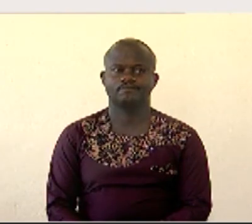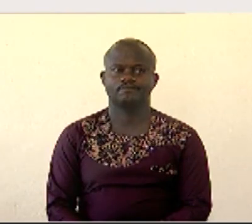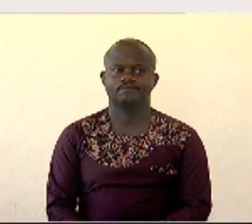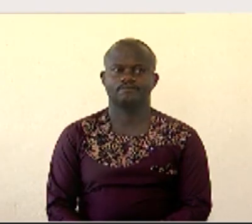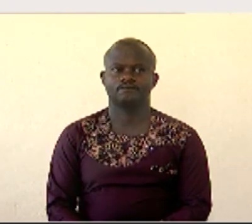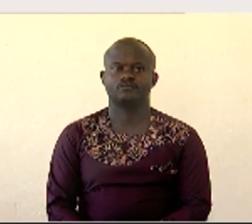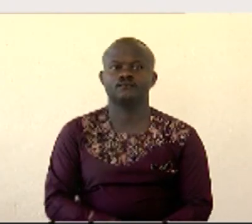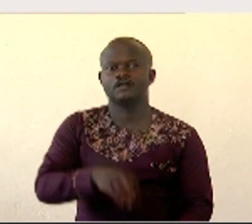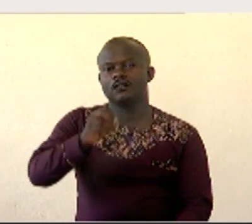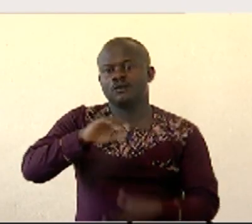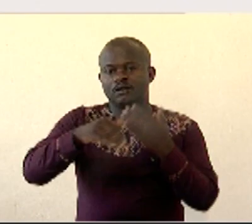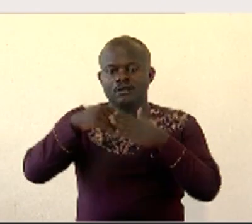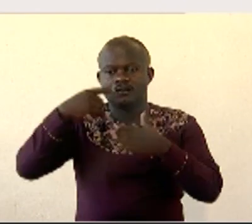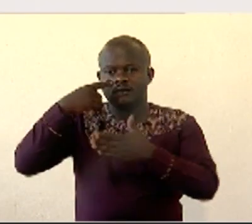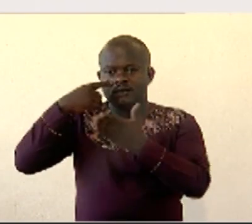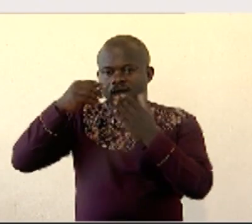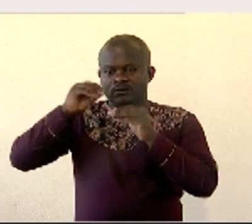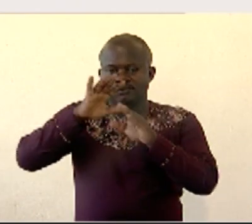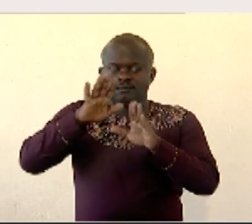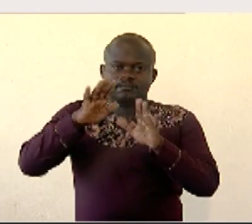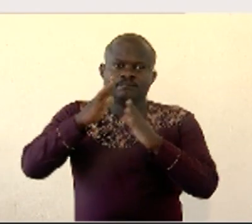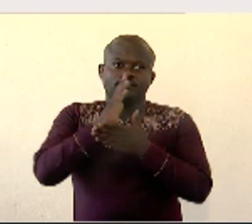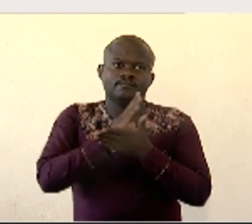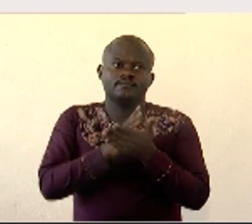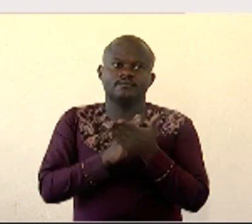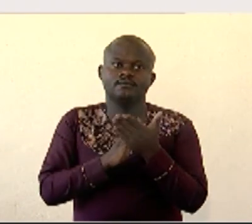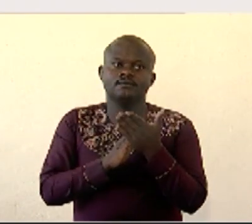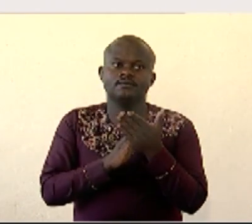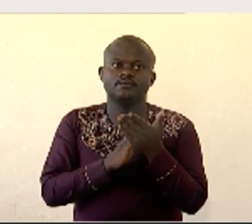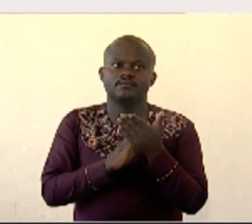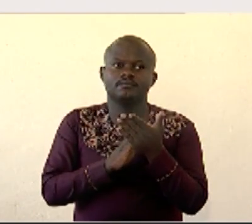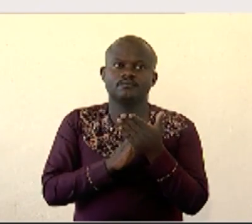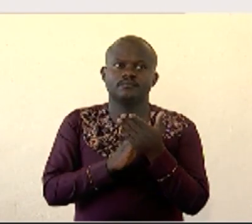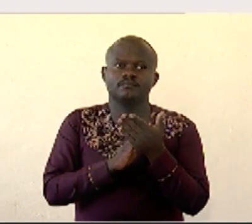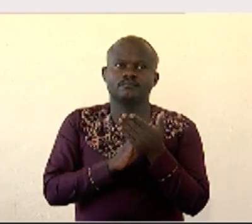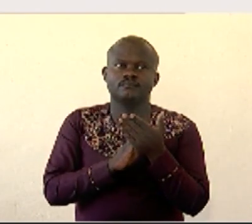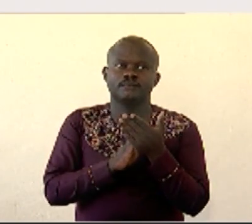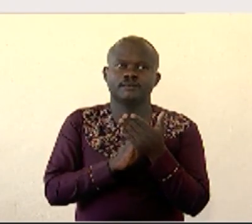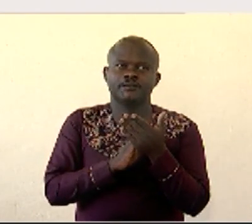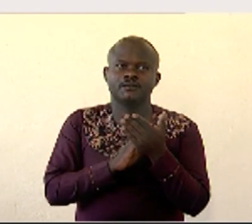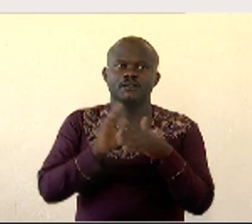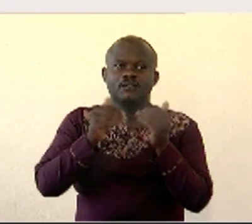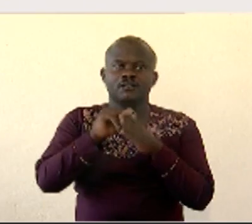On this side, we talk about the rate here, talking about rate of photosynthesis.